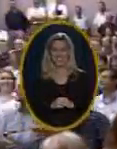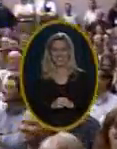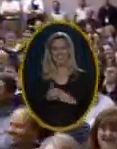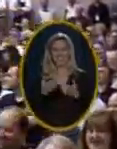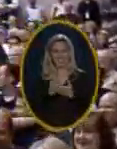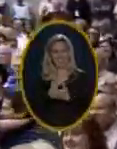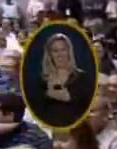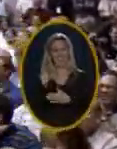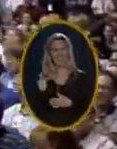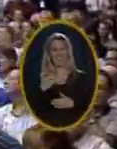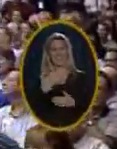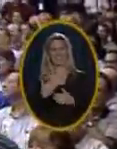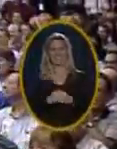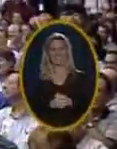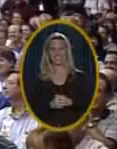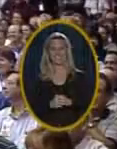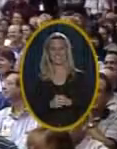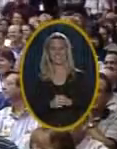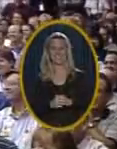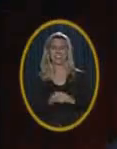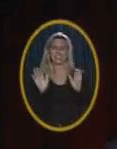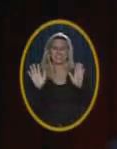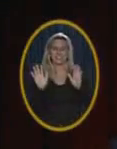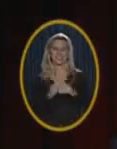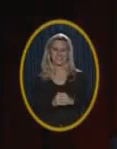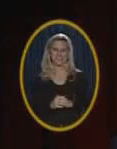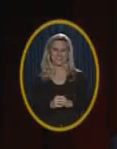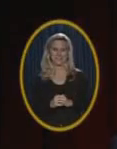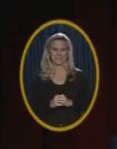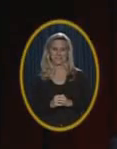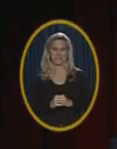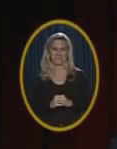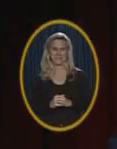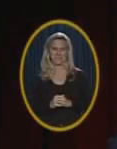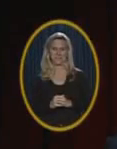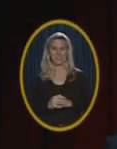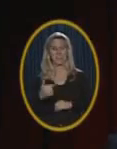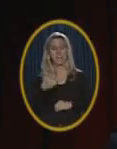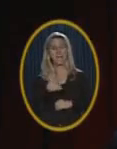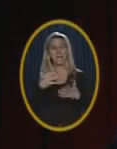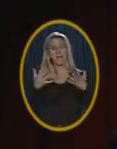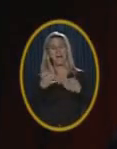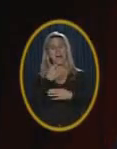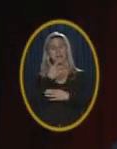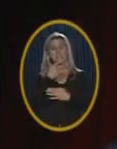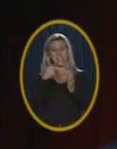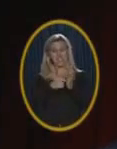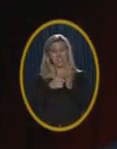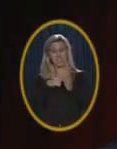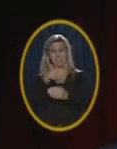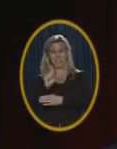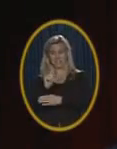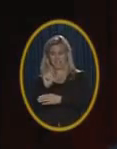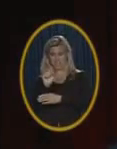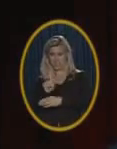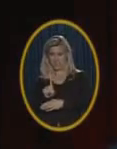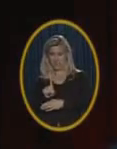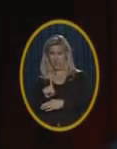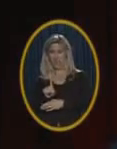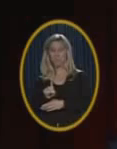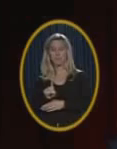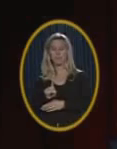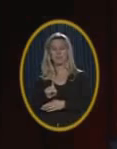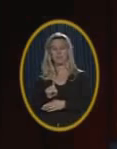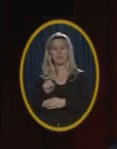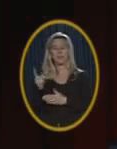All right. That's great. Well, I just like to say this about STS-1. When they